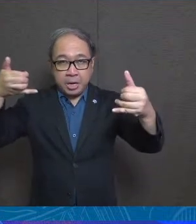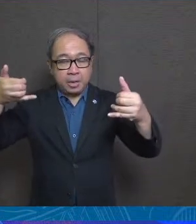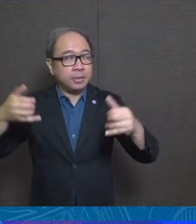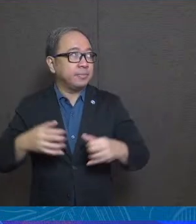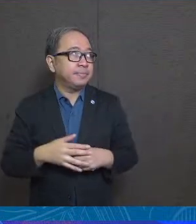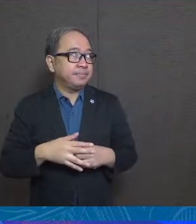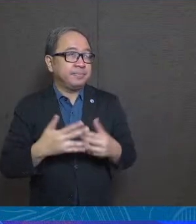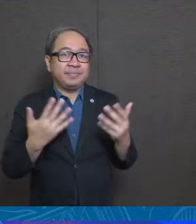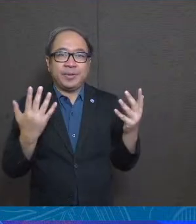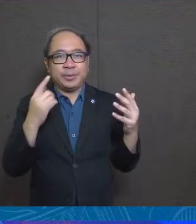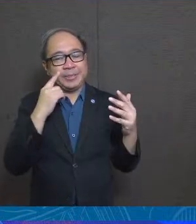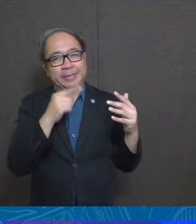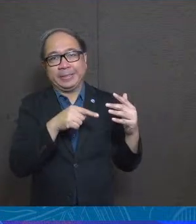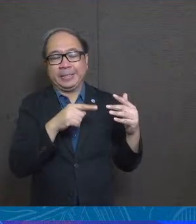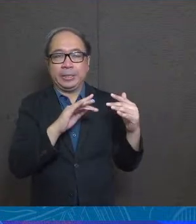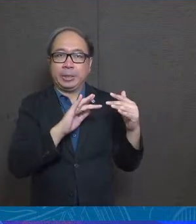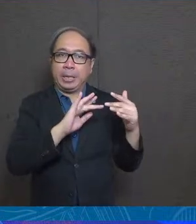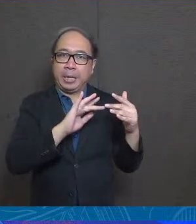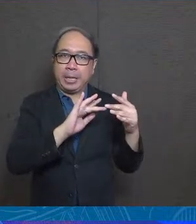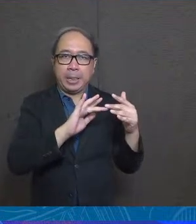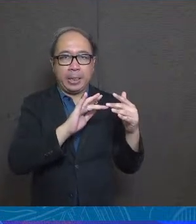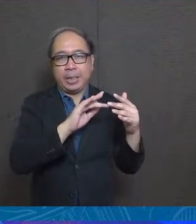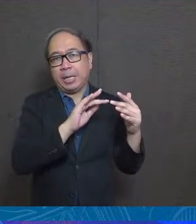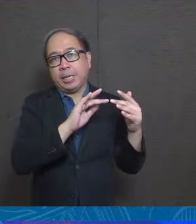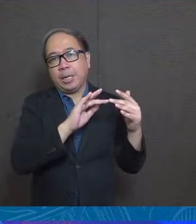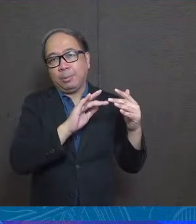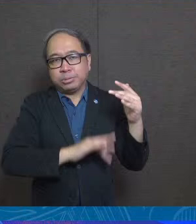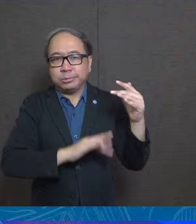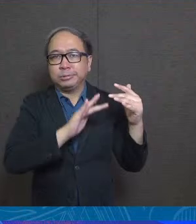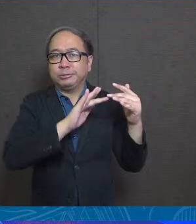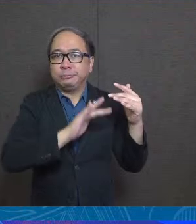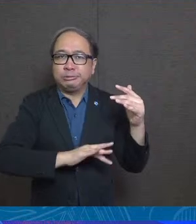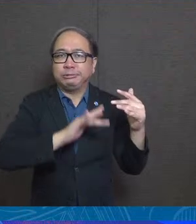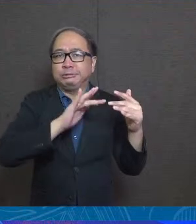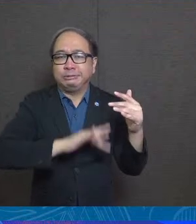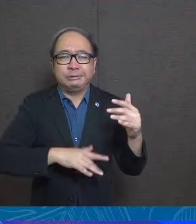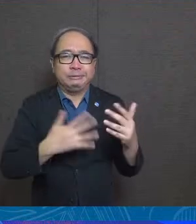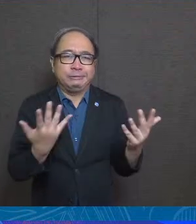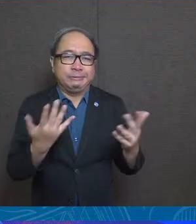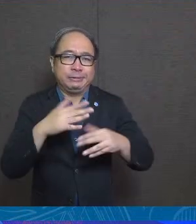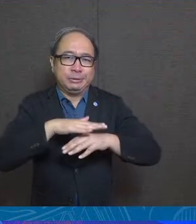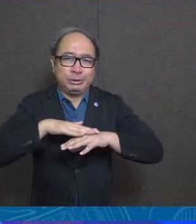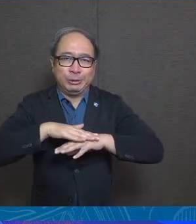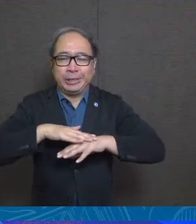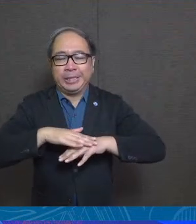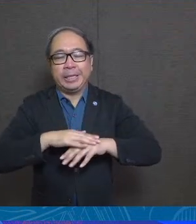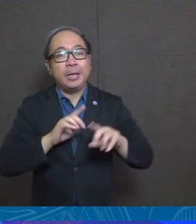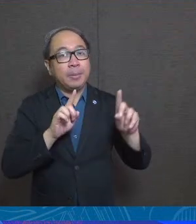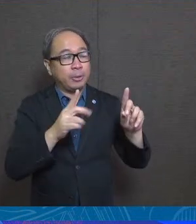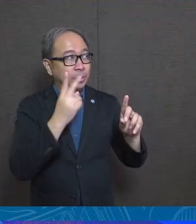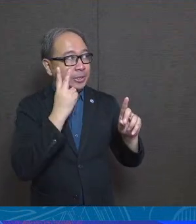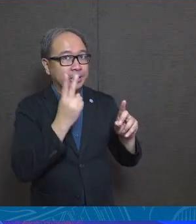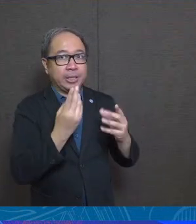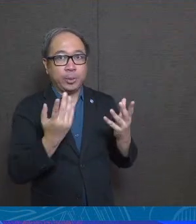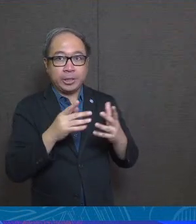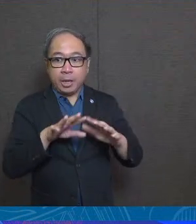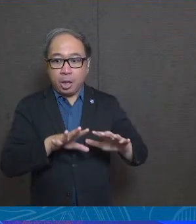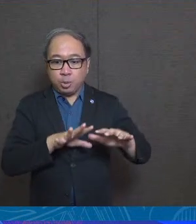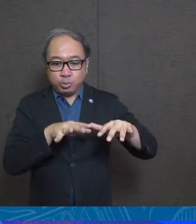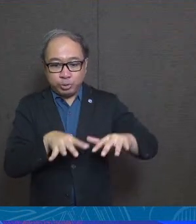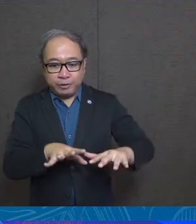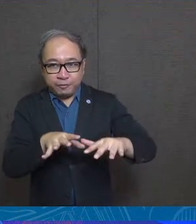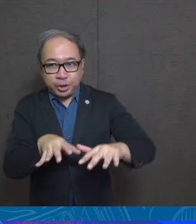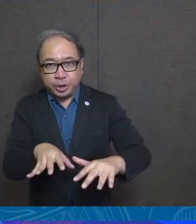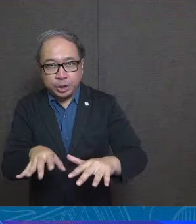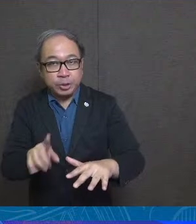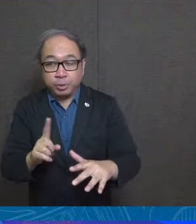unfortunately, the internet speed is not so fast. So you cannot see. But you can see the current situation of the river, and you can see